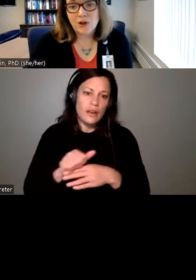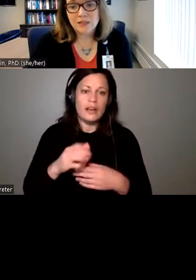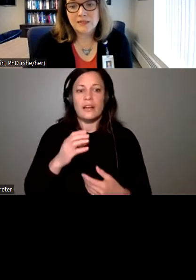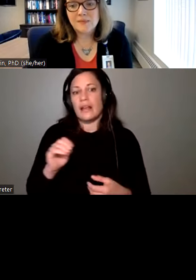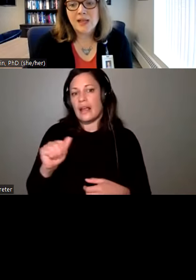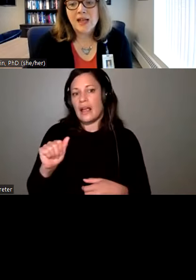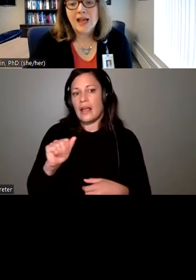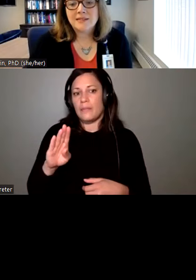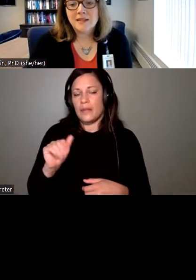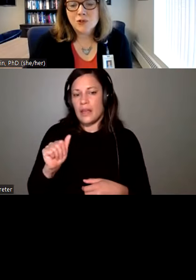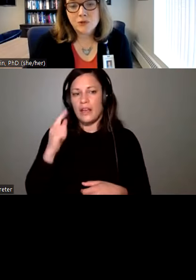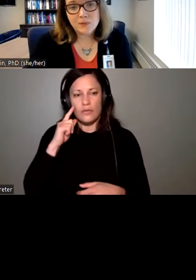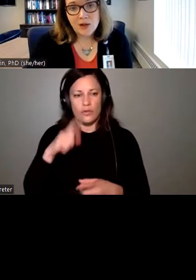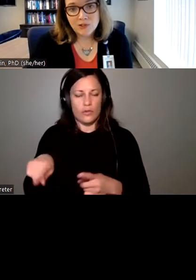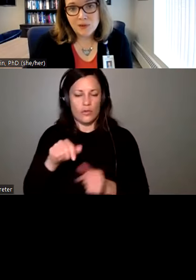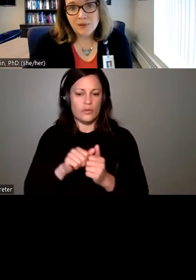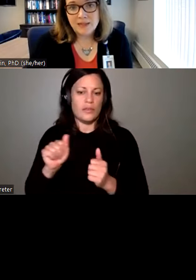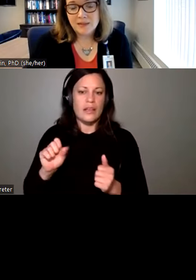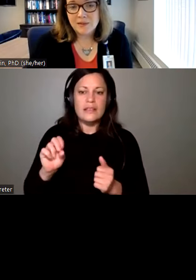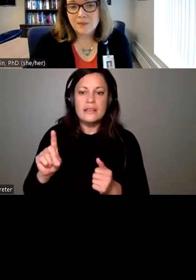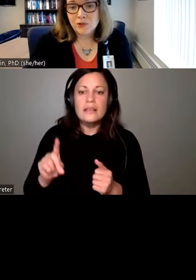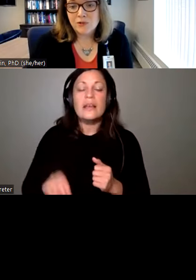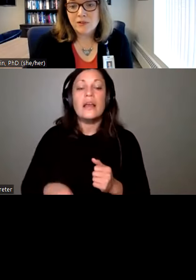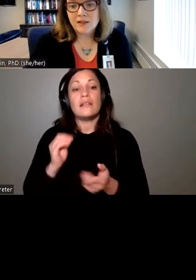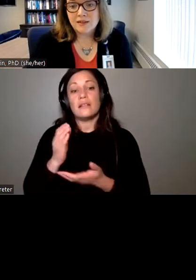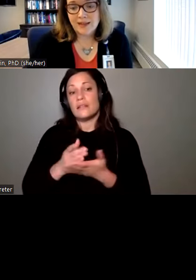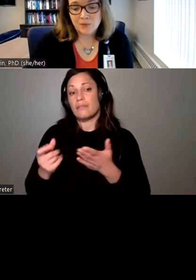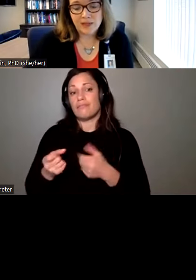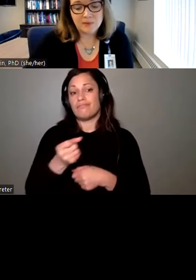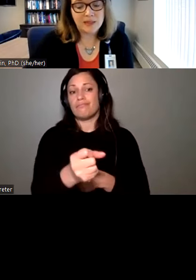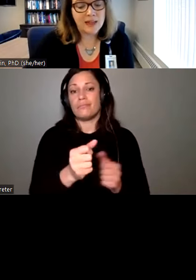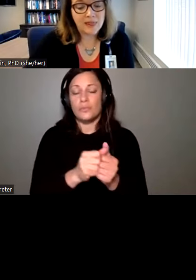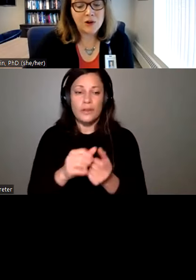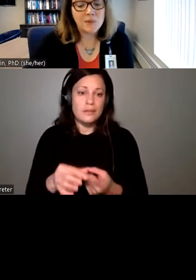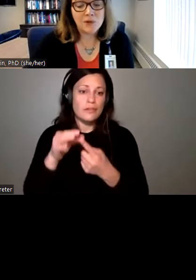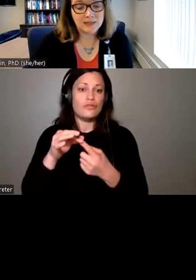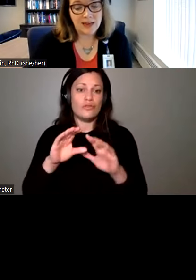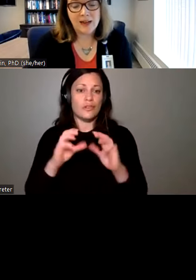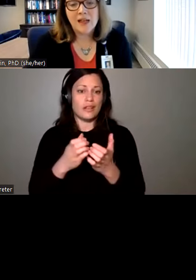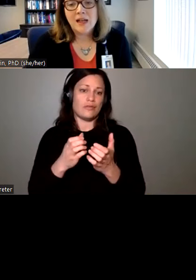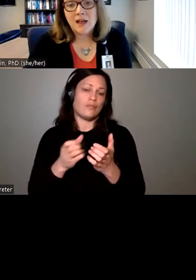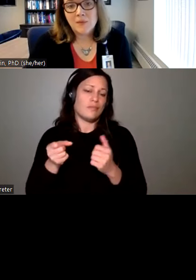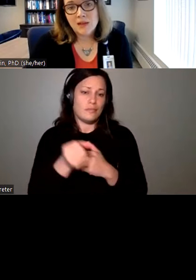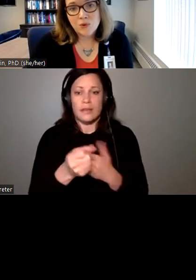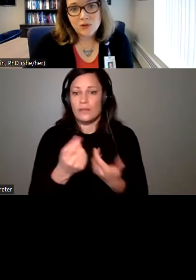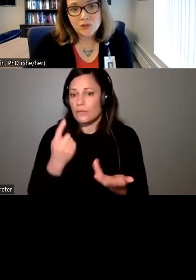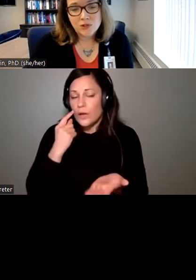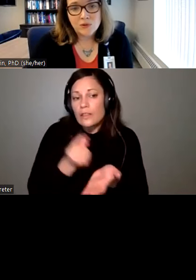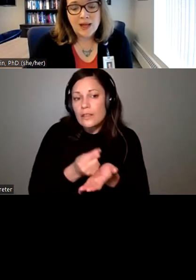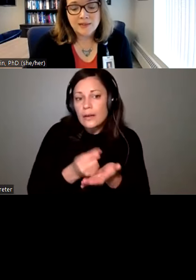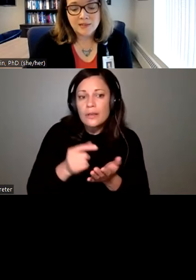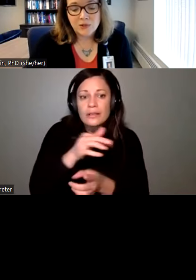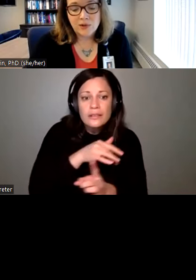those with autism. And some children may also be placed in a special classroom placement, like a therapeutic setting, in order